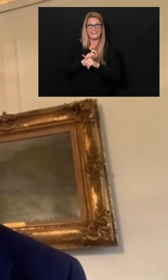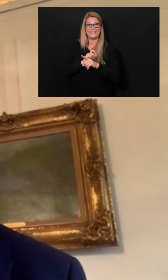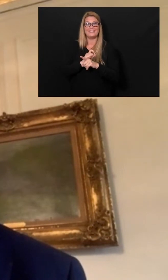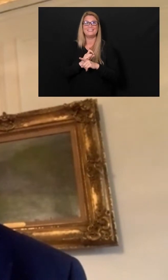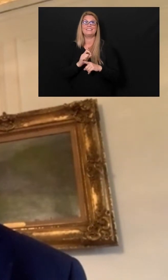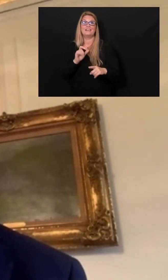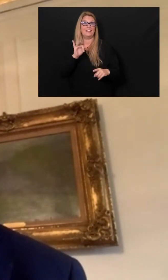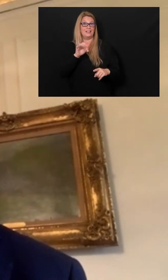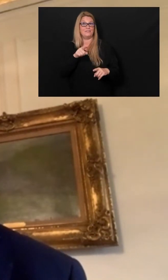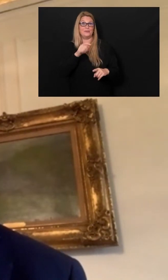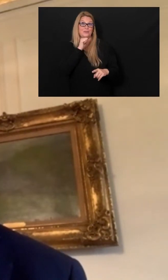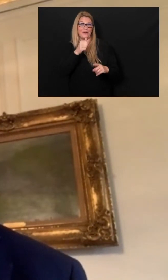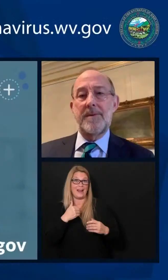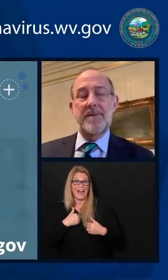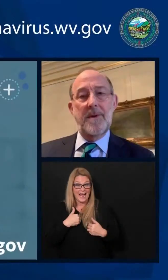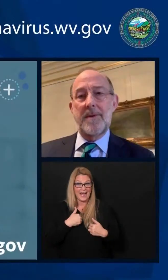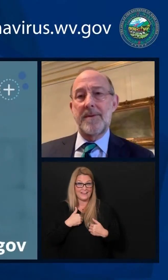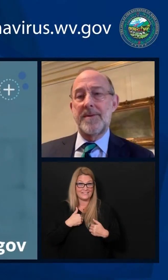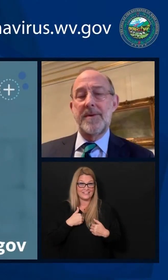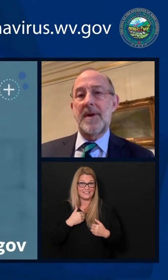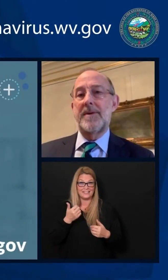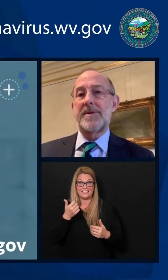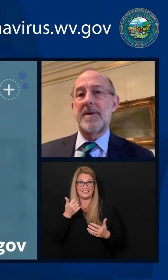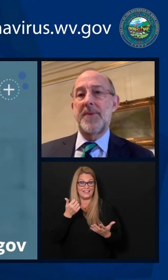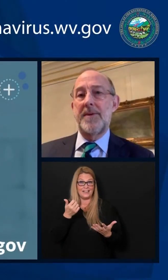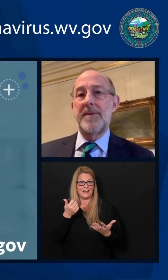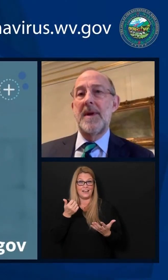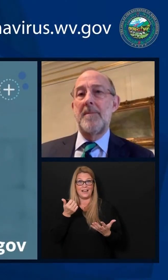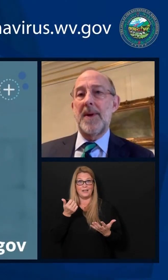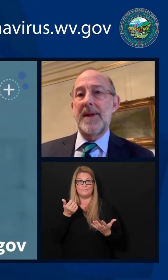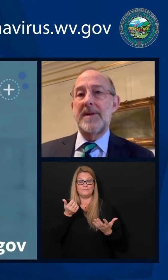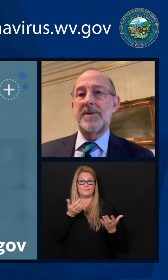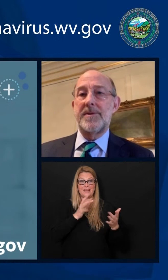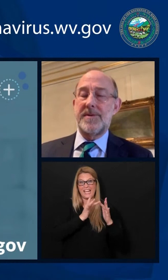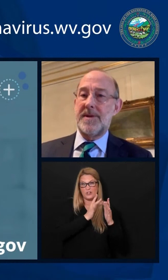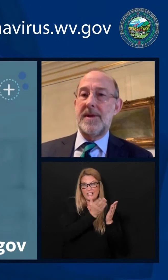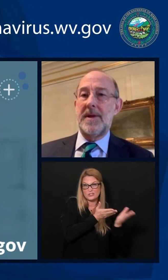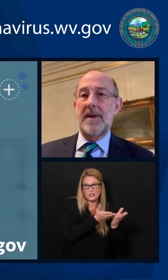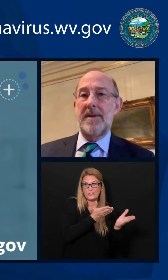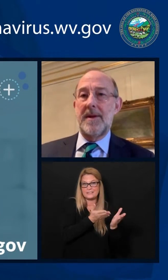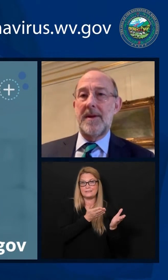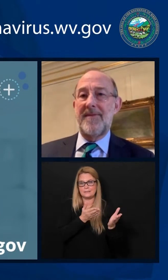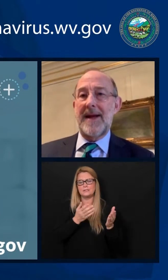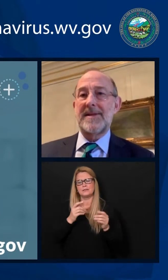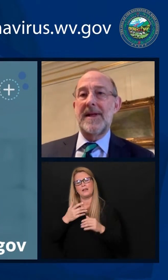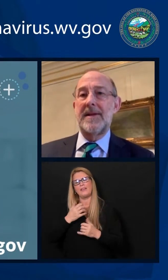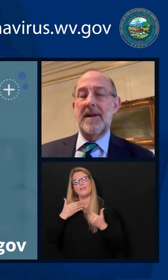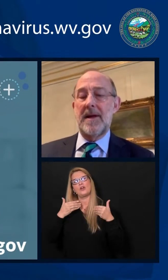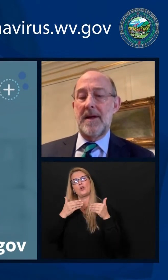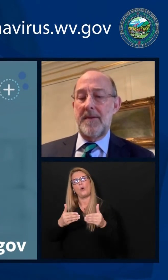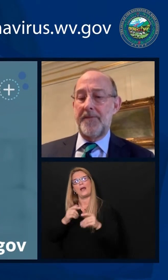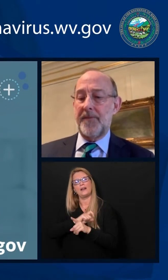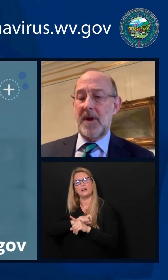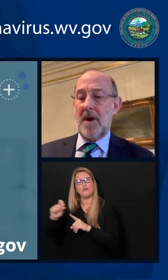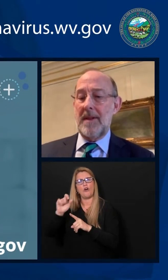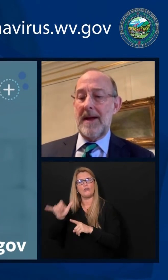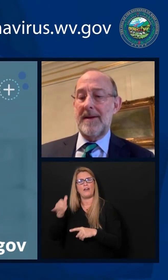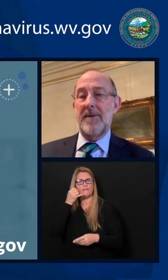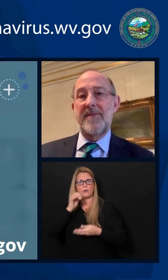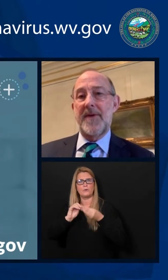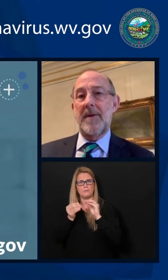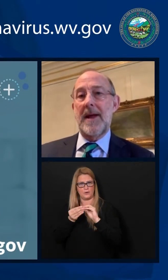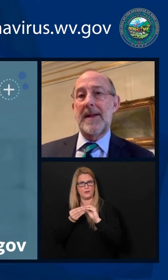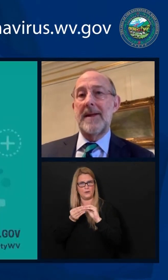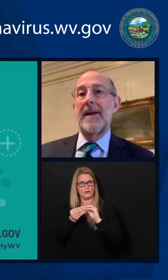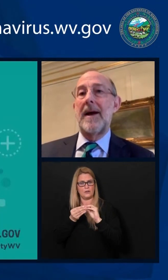don't have internet service or do not use a computer, please use the vaccine call line